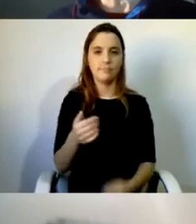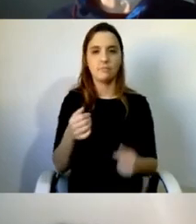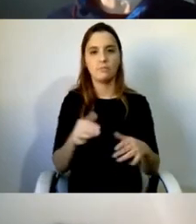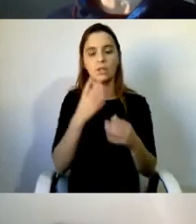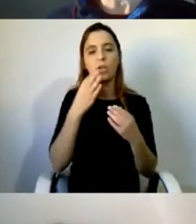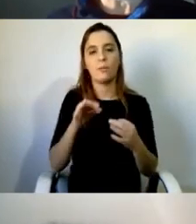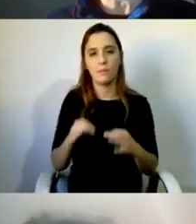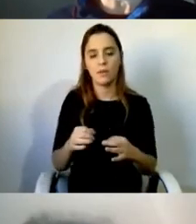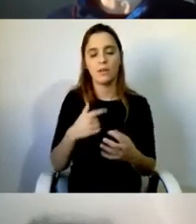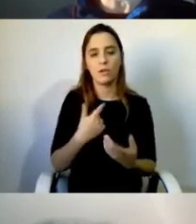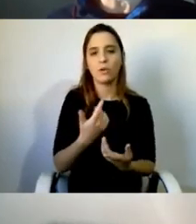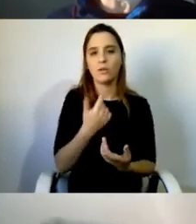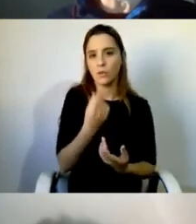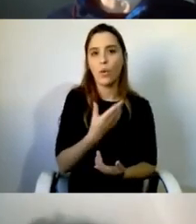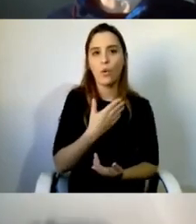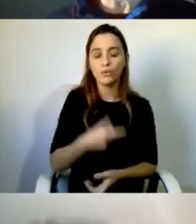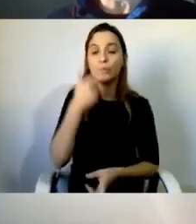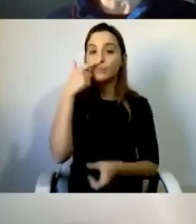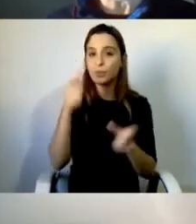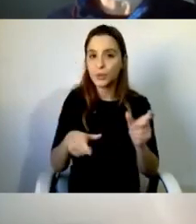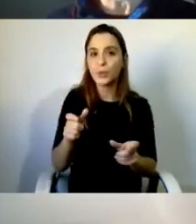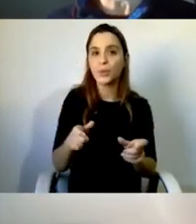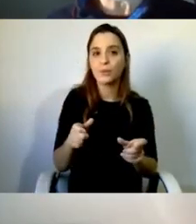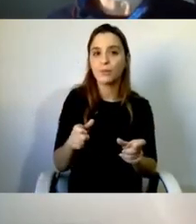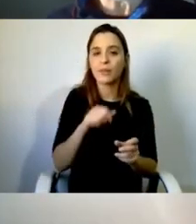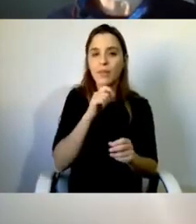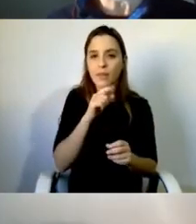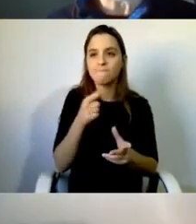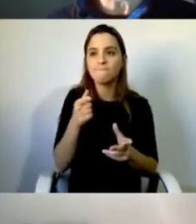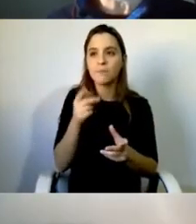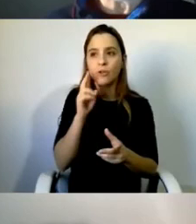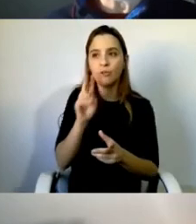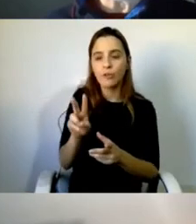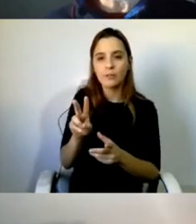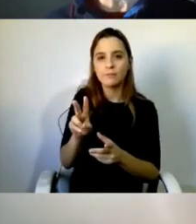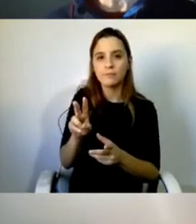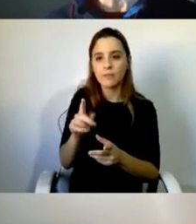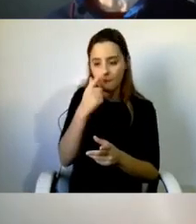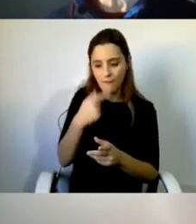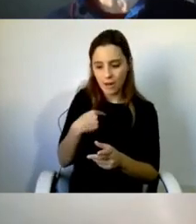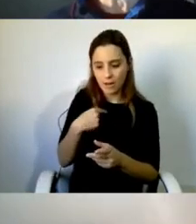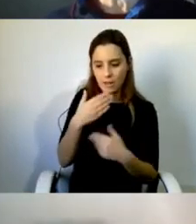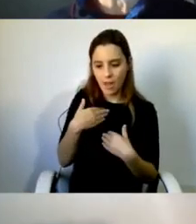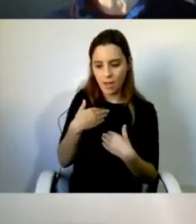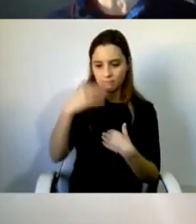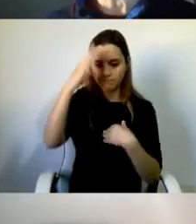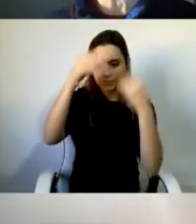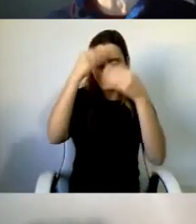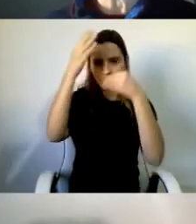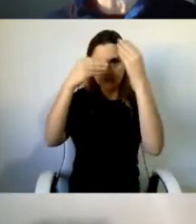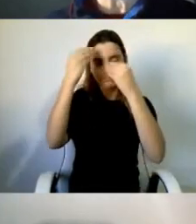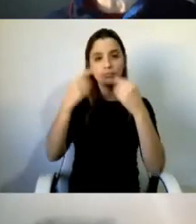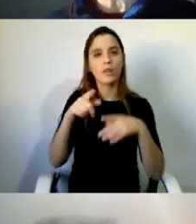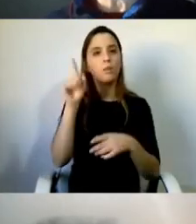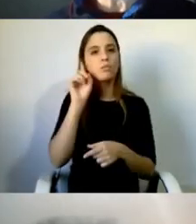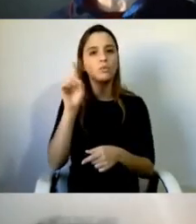people learn from their failures. And it's very important to be able to share our